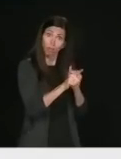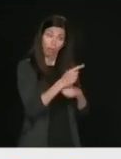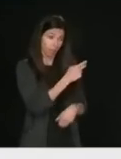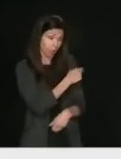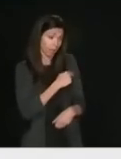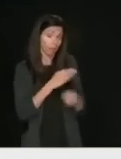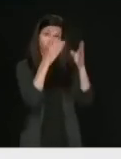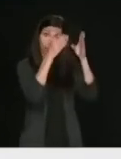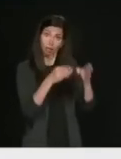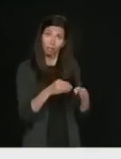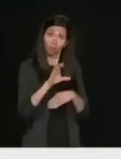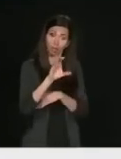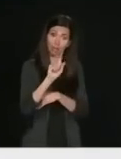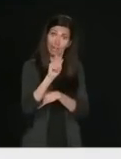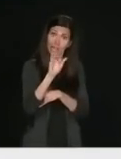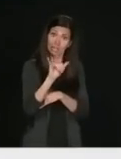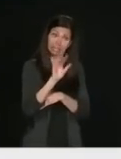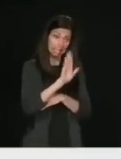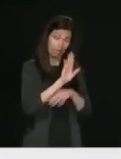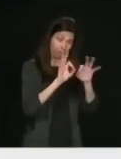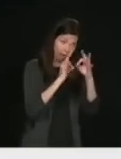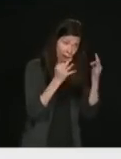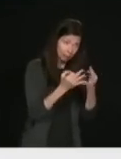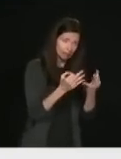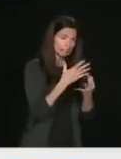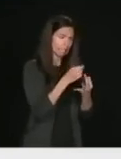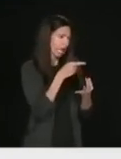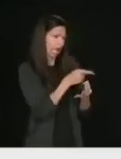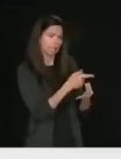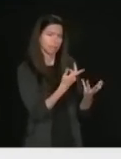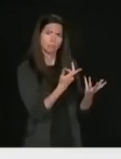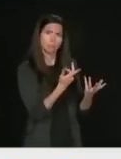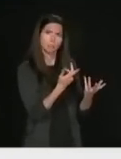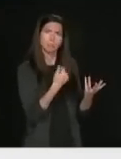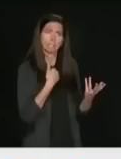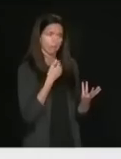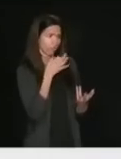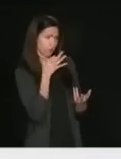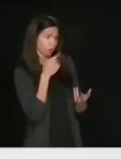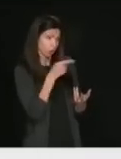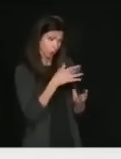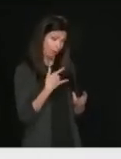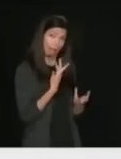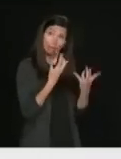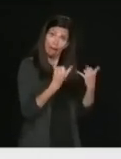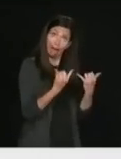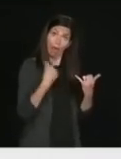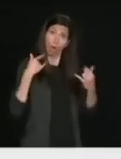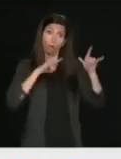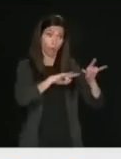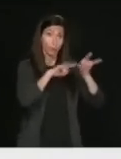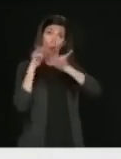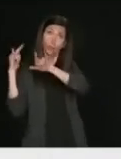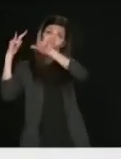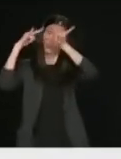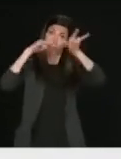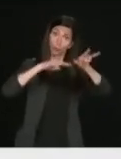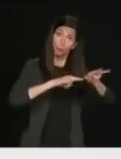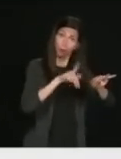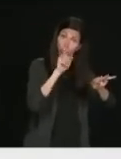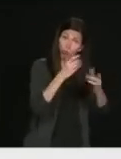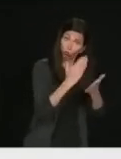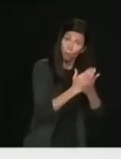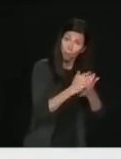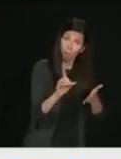snowbirds flying and whether or not you think they should be grounded? I have had a couple of conversations over the past couple of